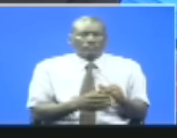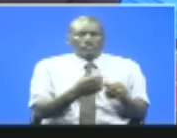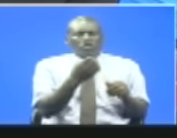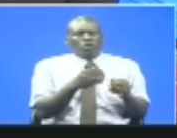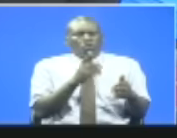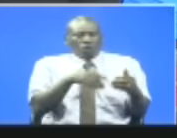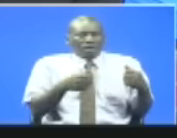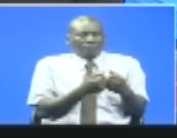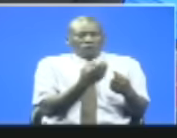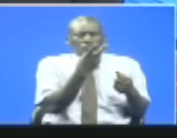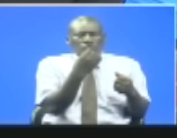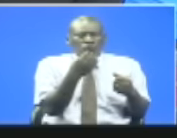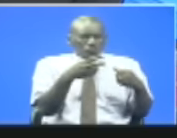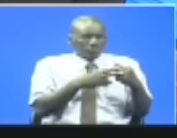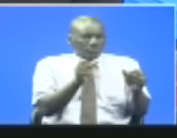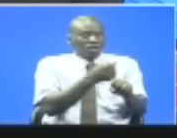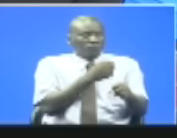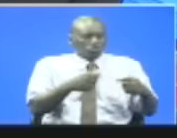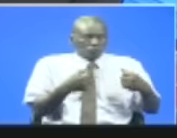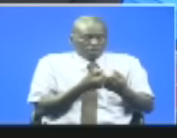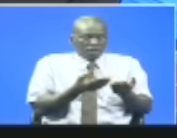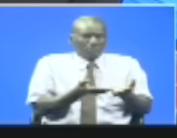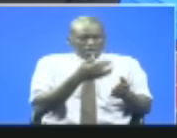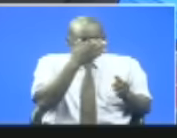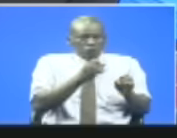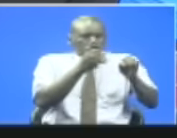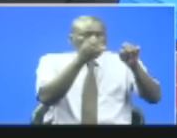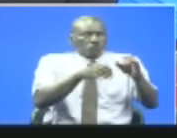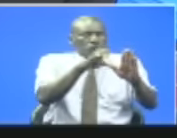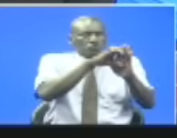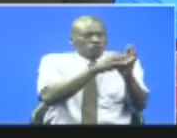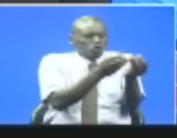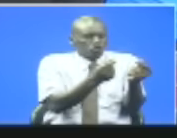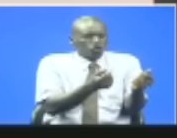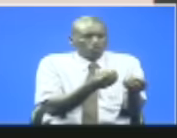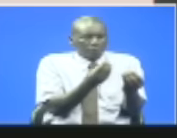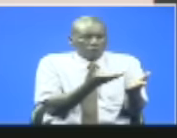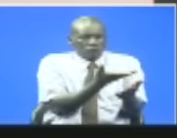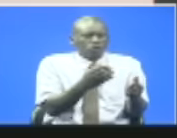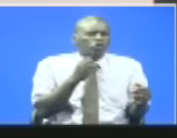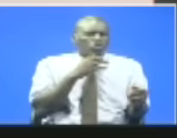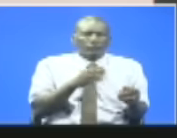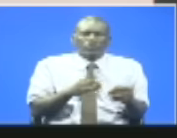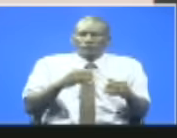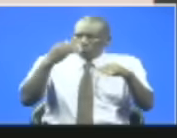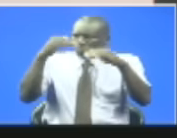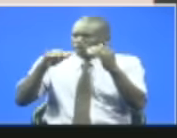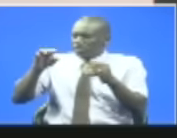2007. Why? The constitution, the new constitution, addressed most of those grievances. Professor Peter Kagwanja, the reason why this perhaps